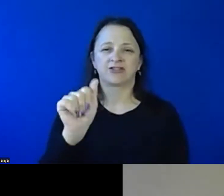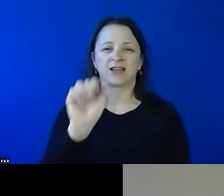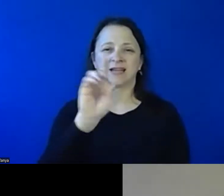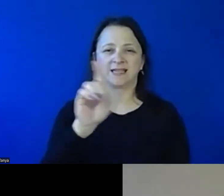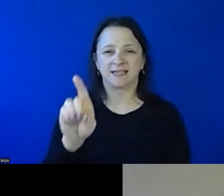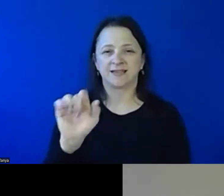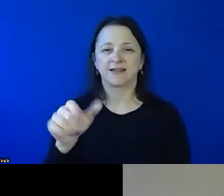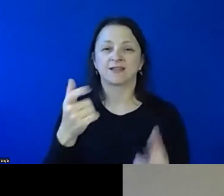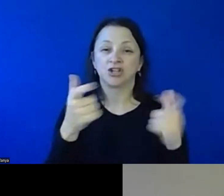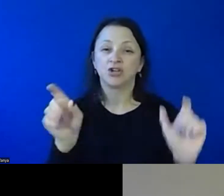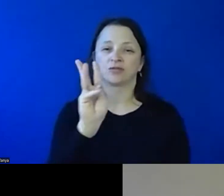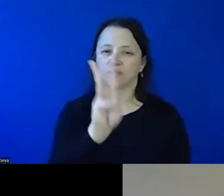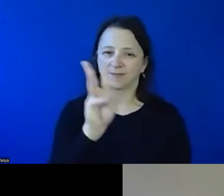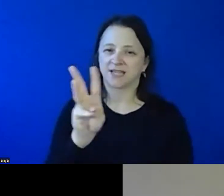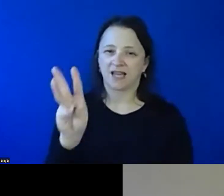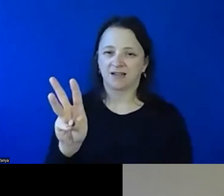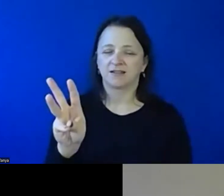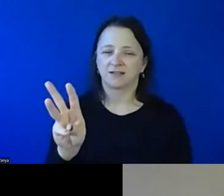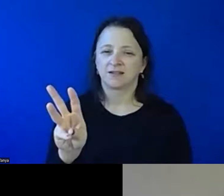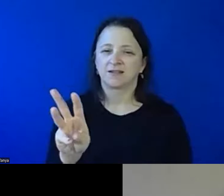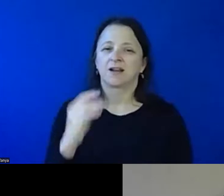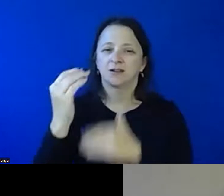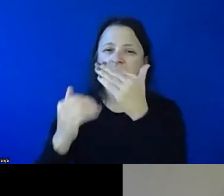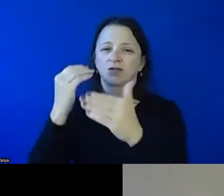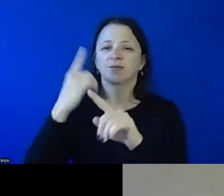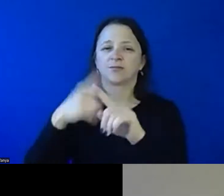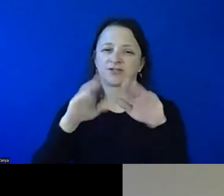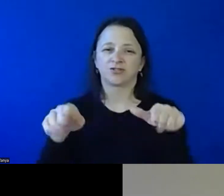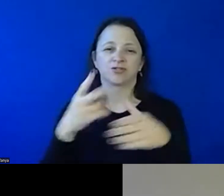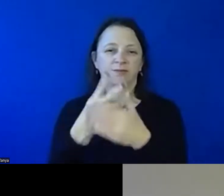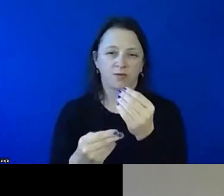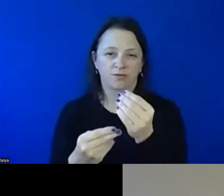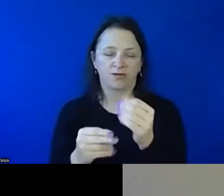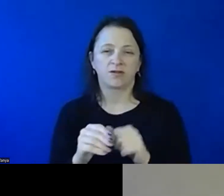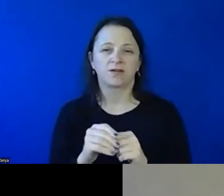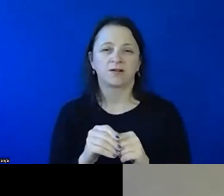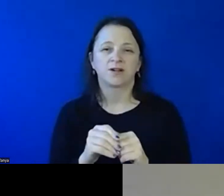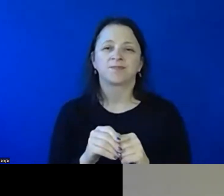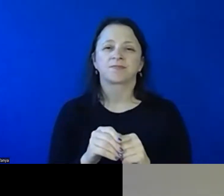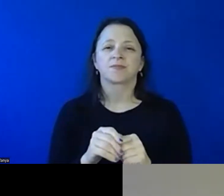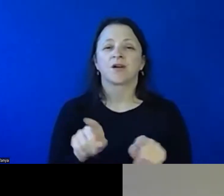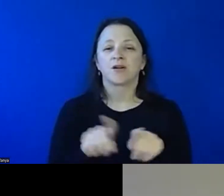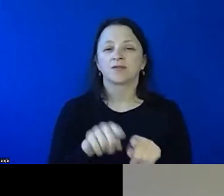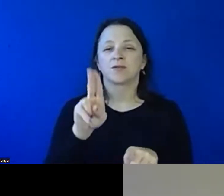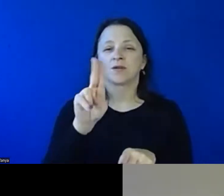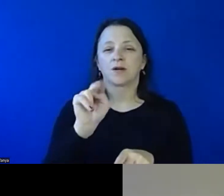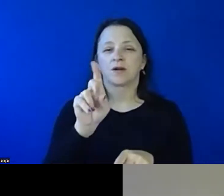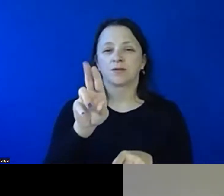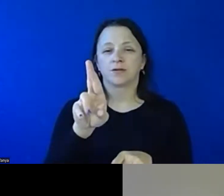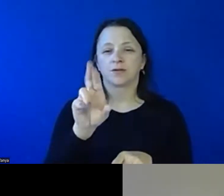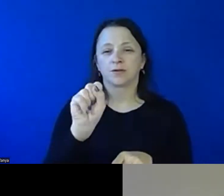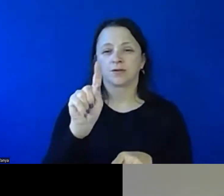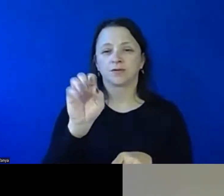CHADD. It's a huge website. It's adults and children. Also understood.org, which